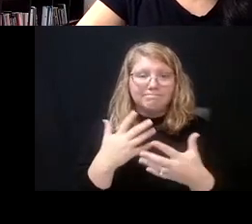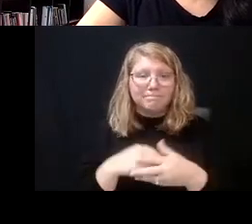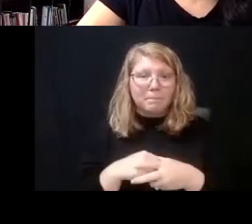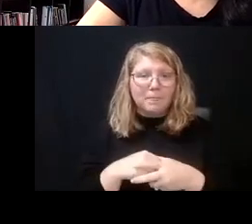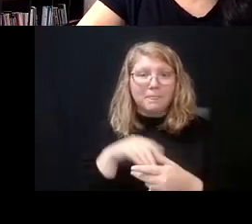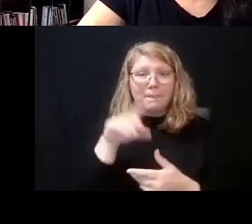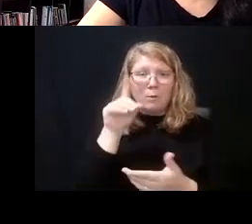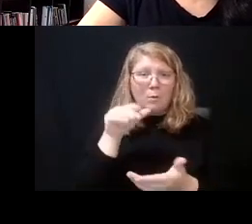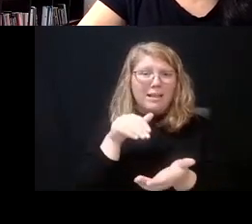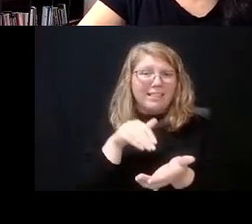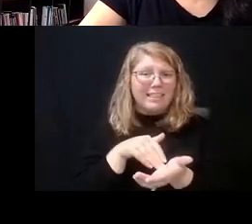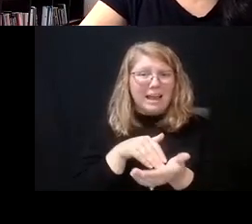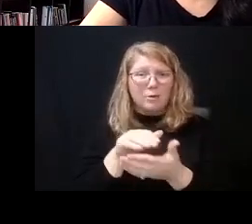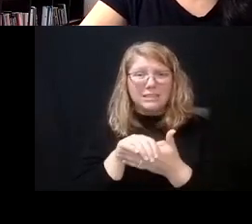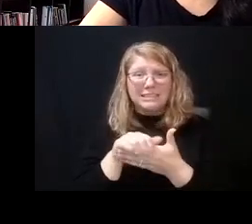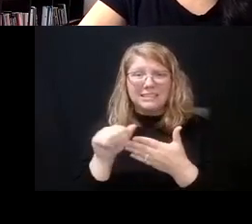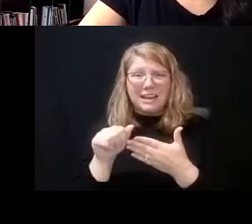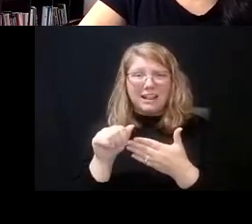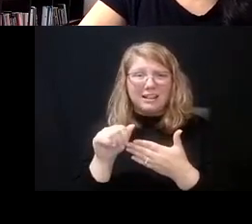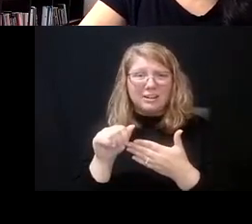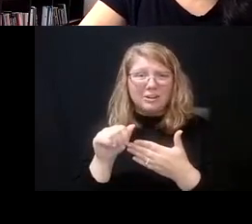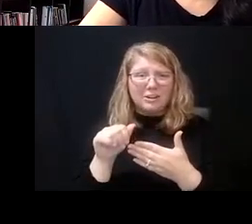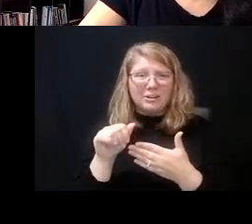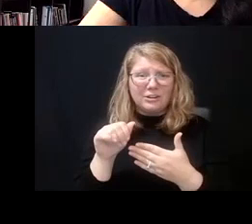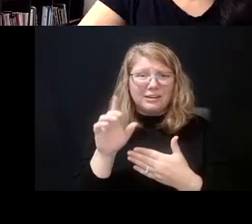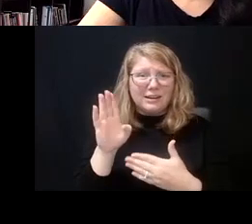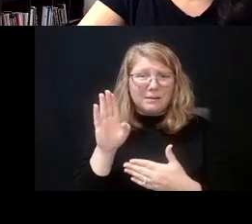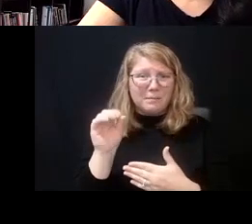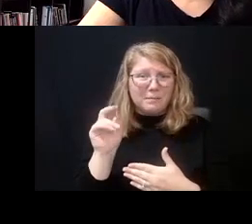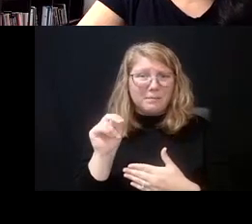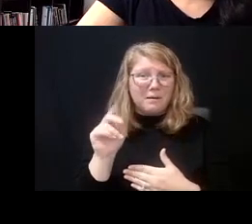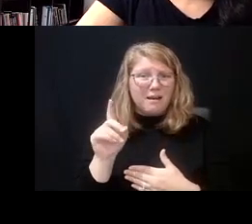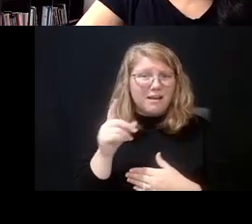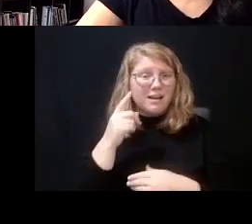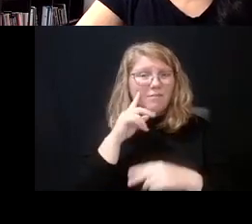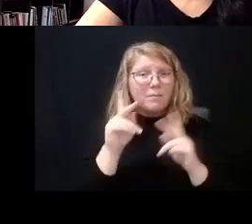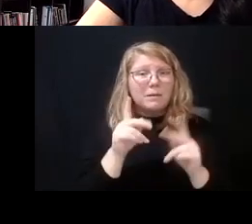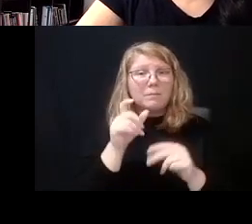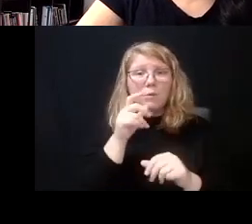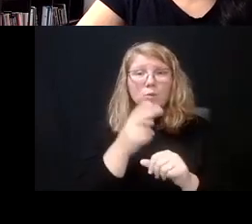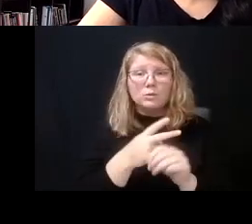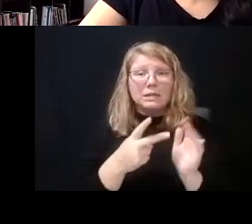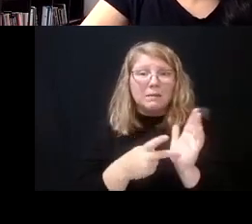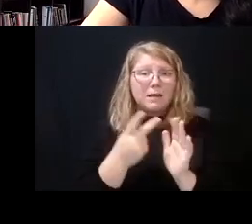$1,000 bump for folks who use their bilingual skills within the agency,